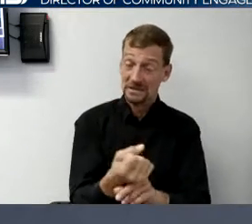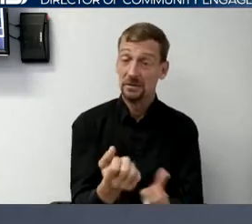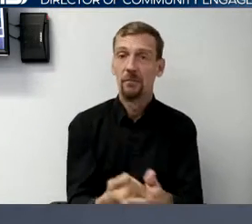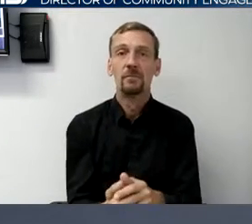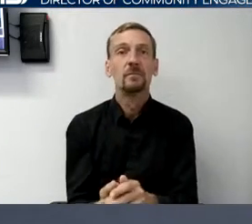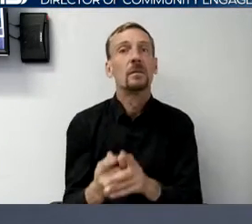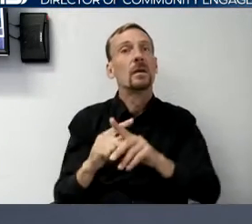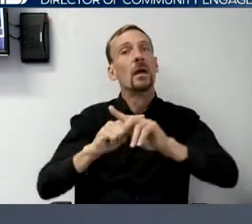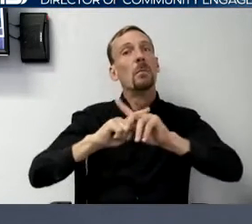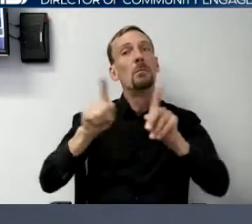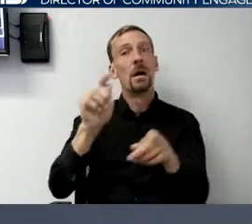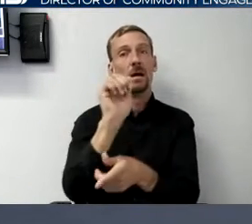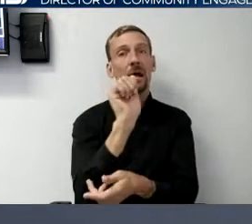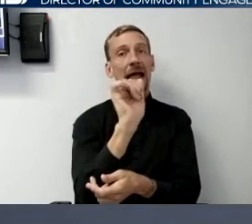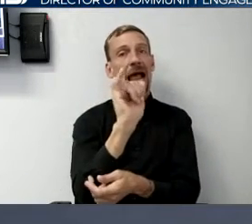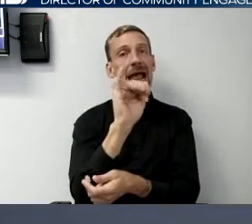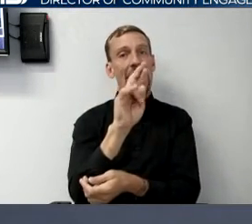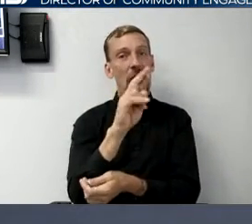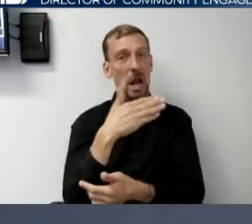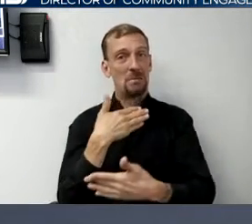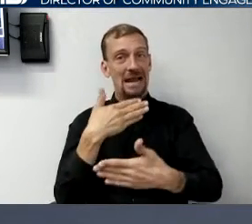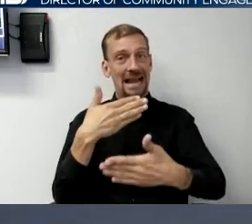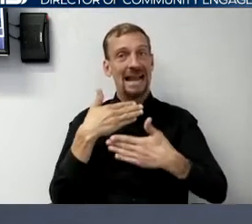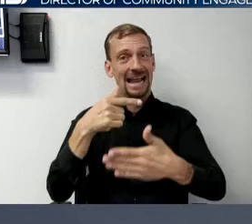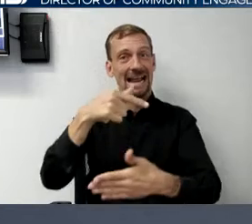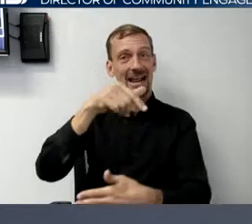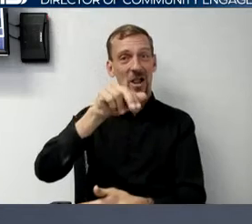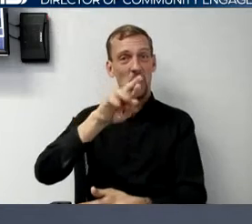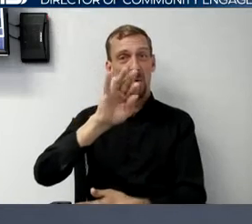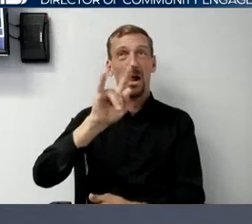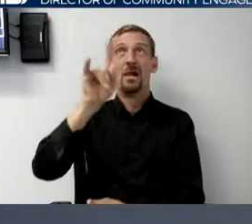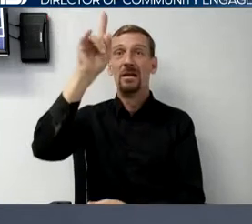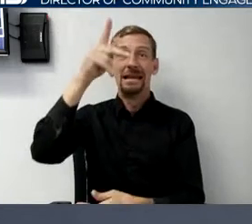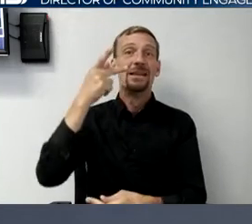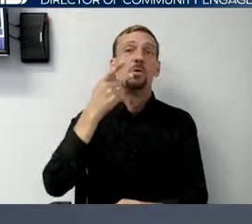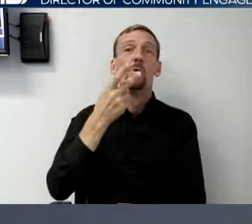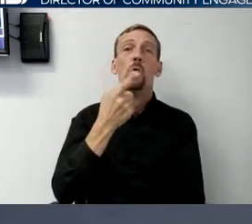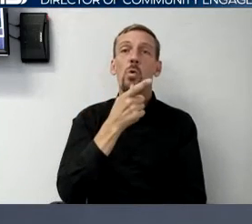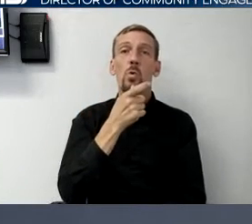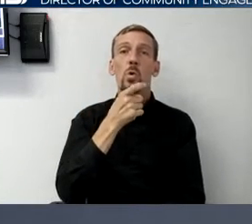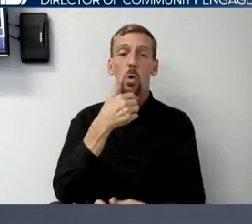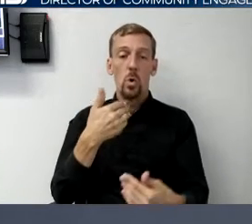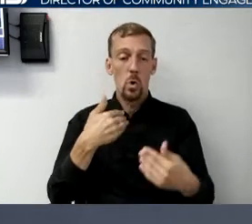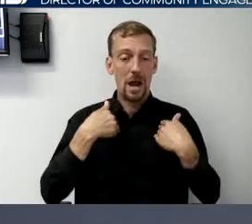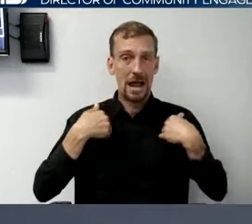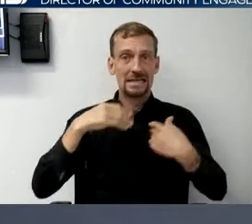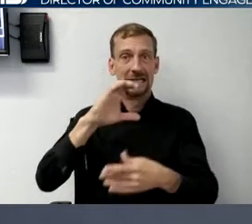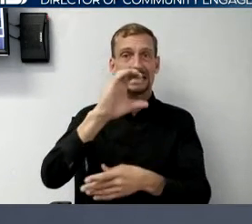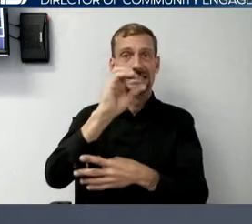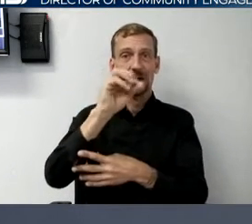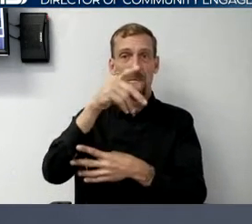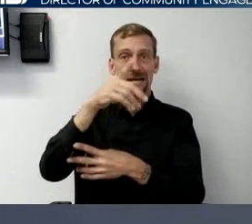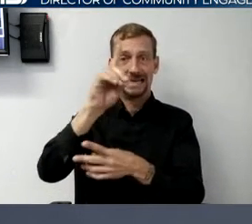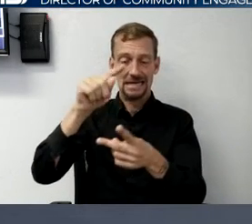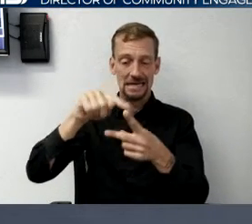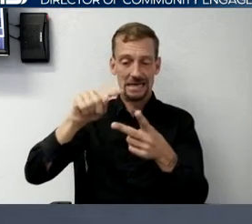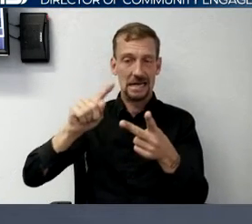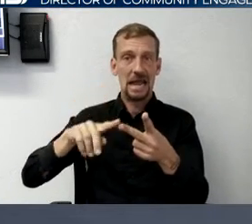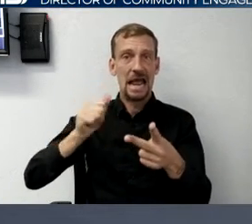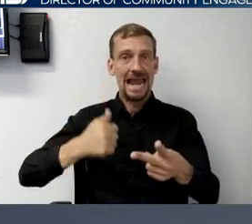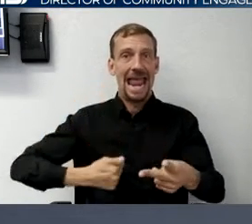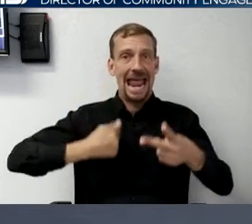I would imagine the air quality right now, those patients with asthma and COPD and other chronic